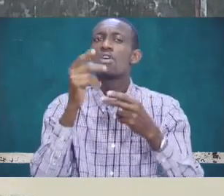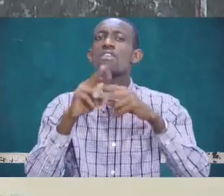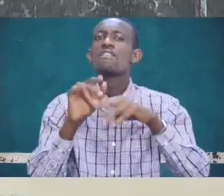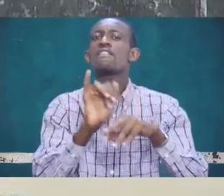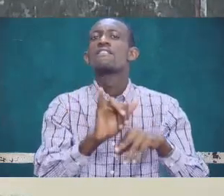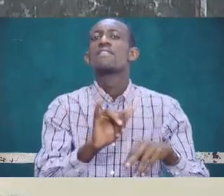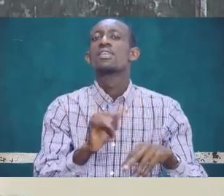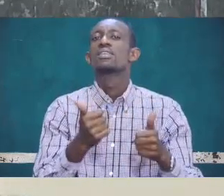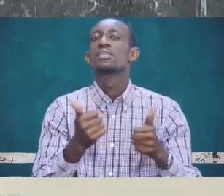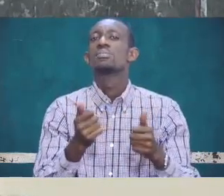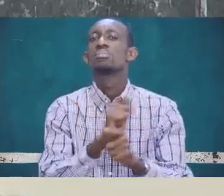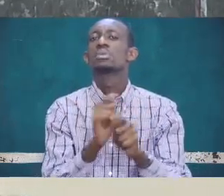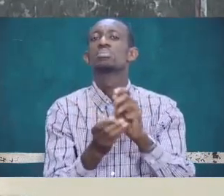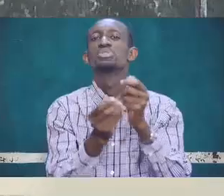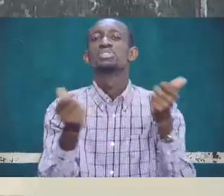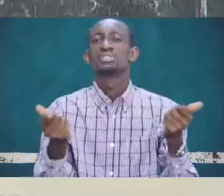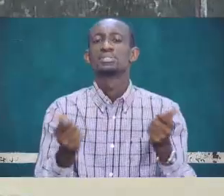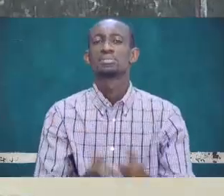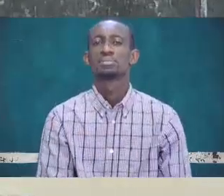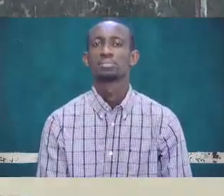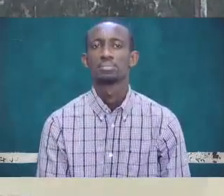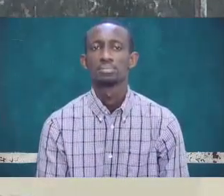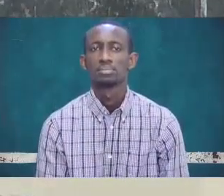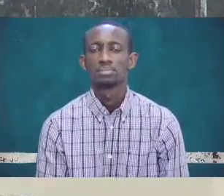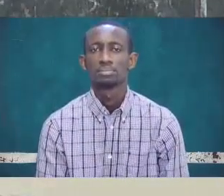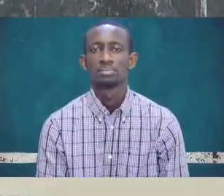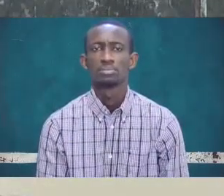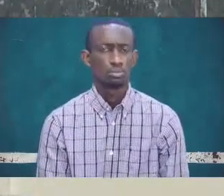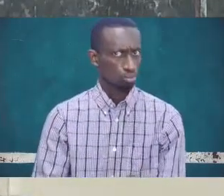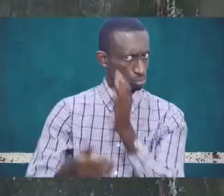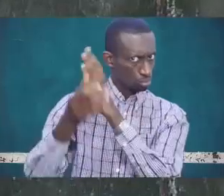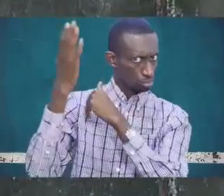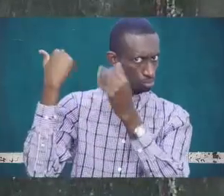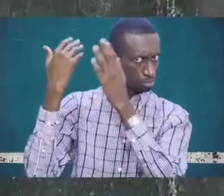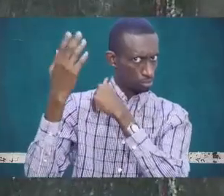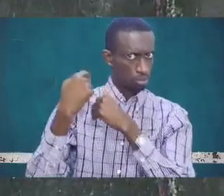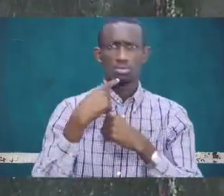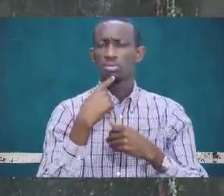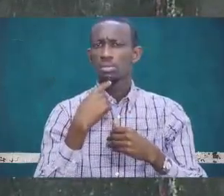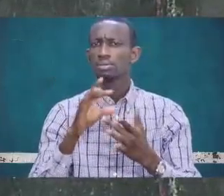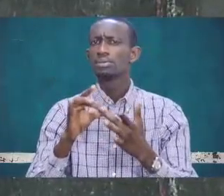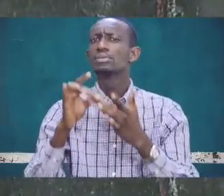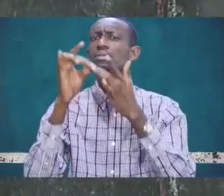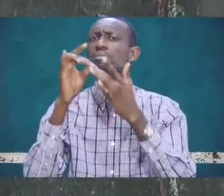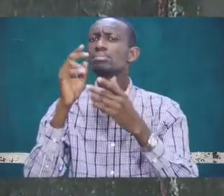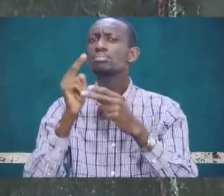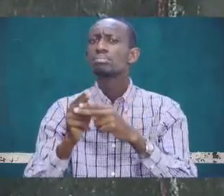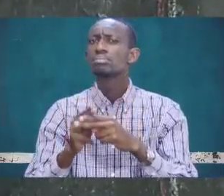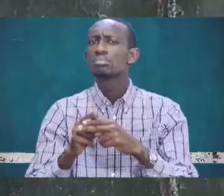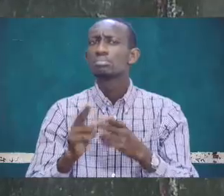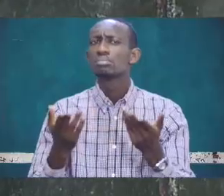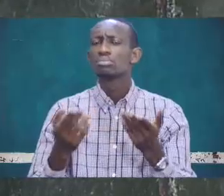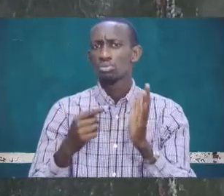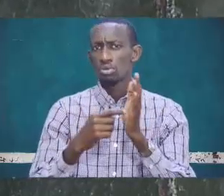examples. If you remember very well, we also gave some special names that we gave the salt. We